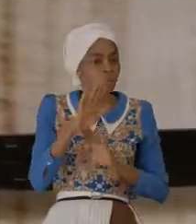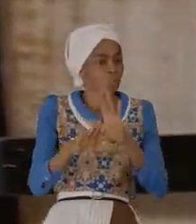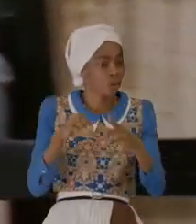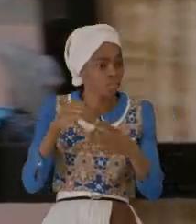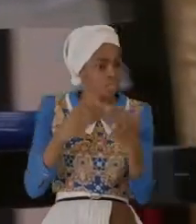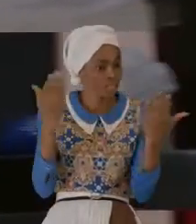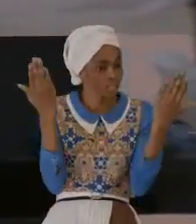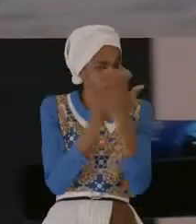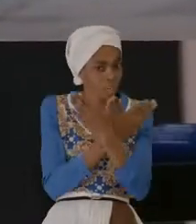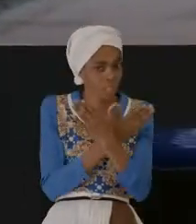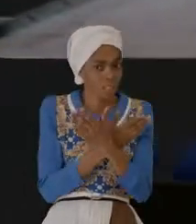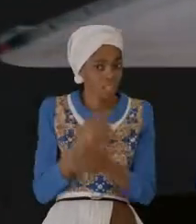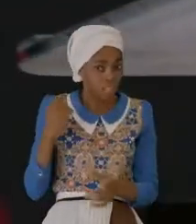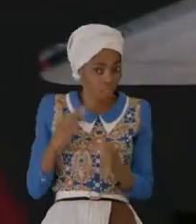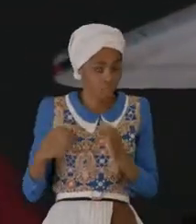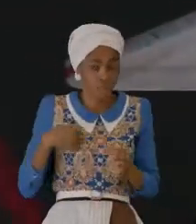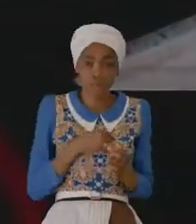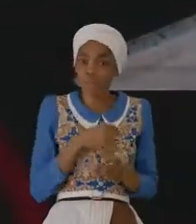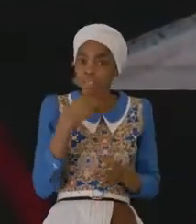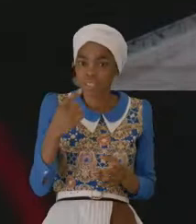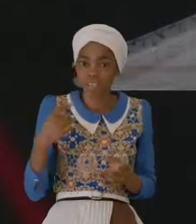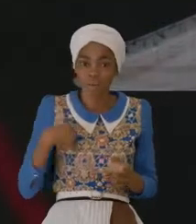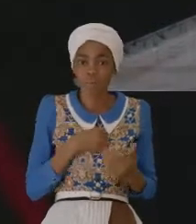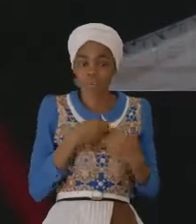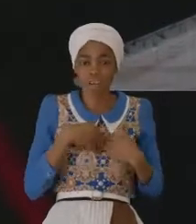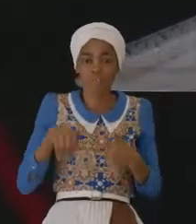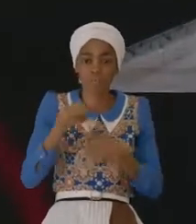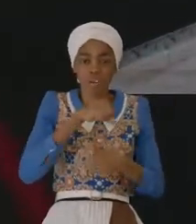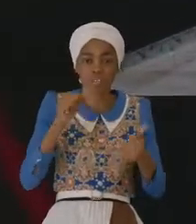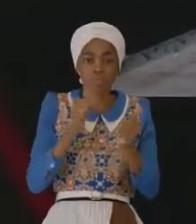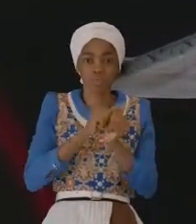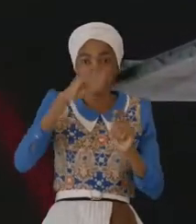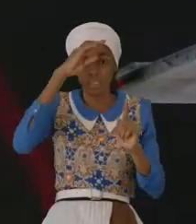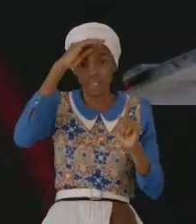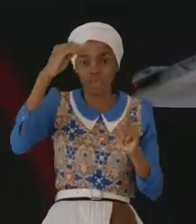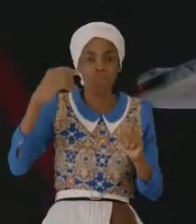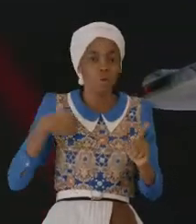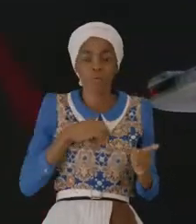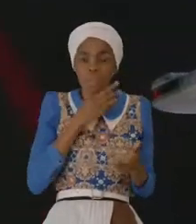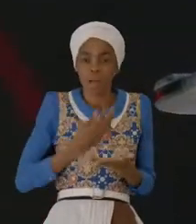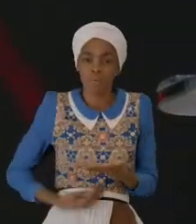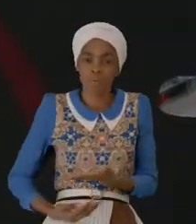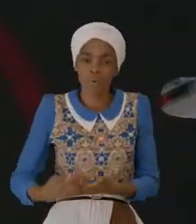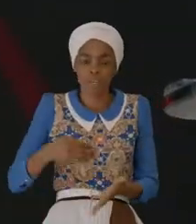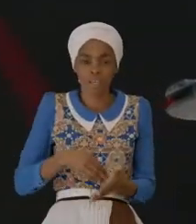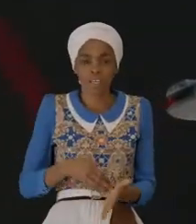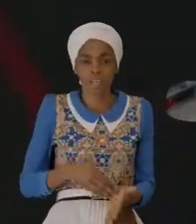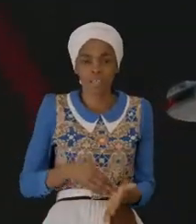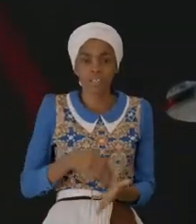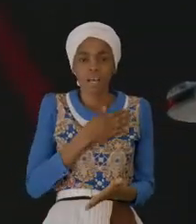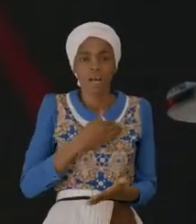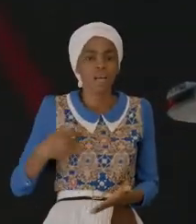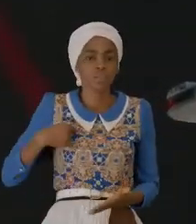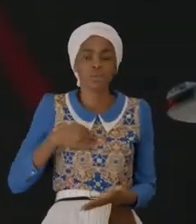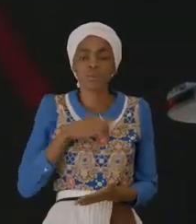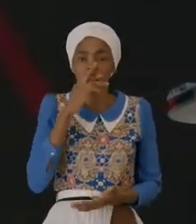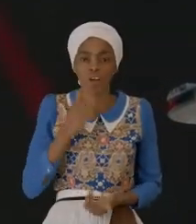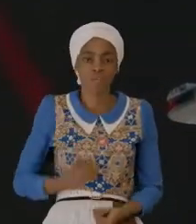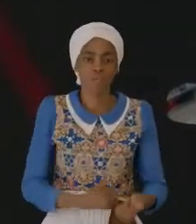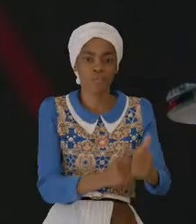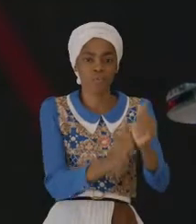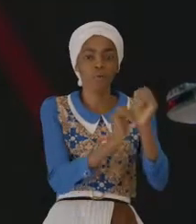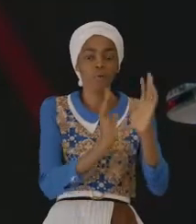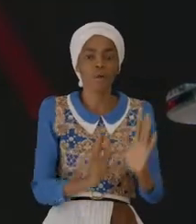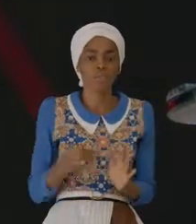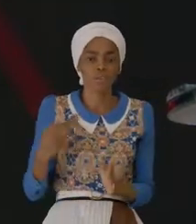if we see we have fellowship with him we're born again and we're followers of Christ